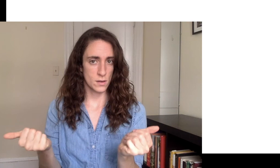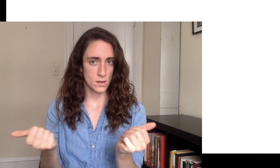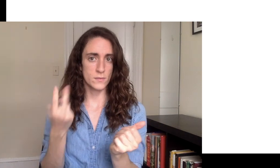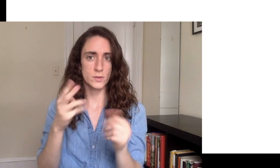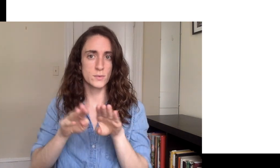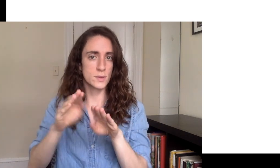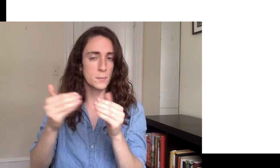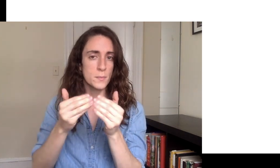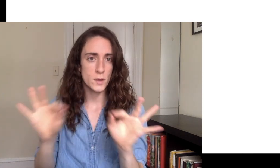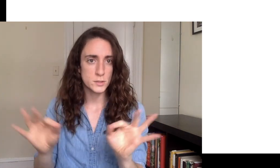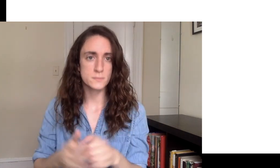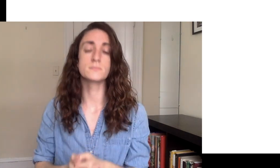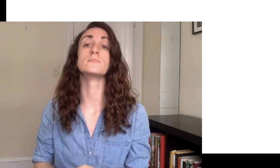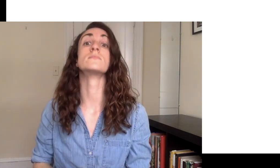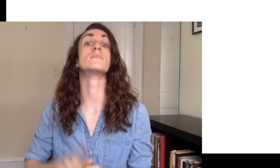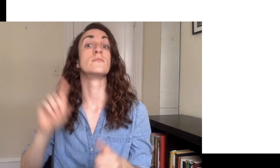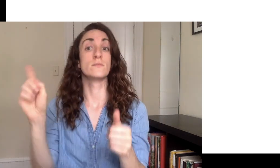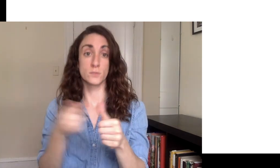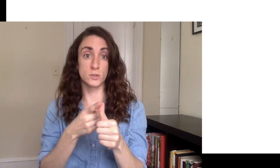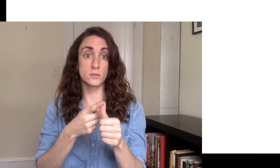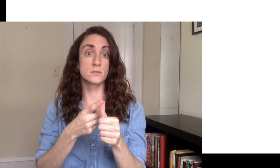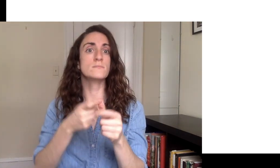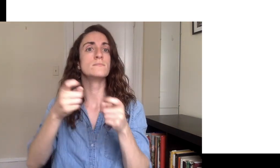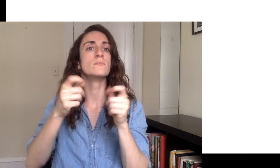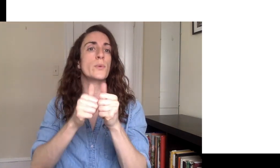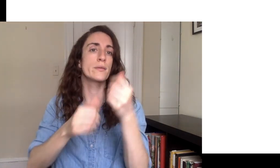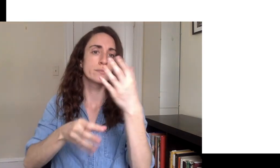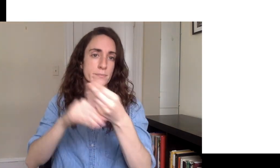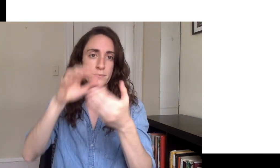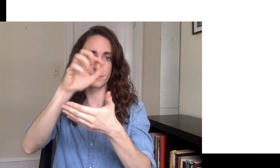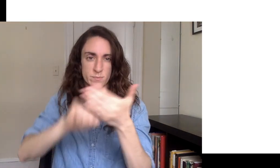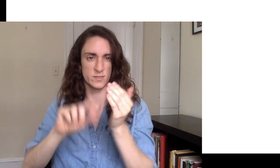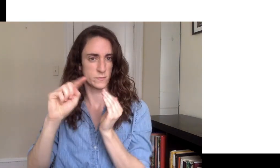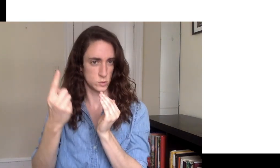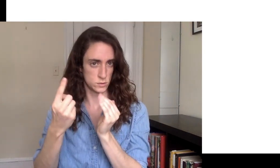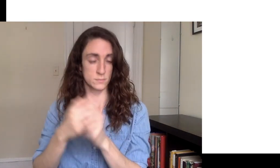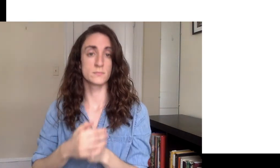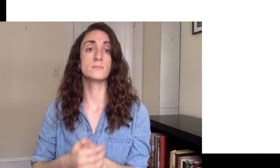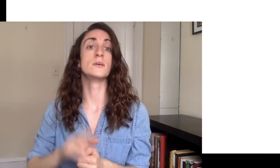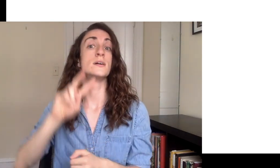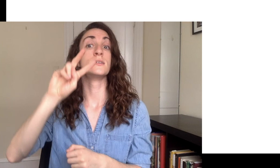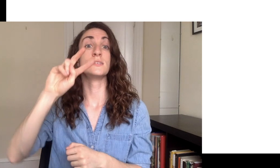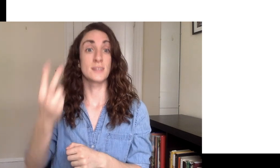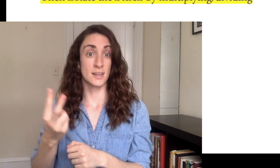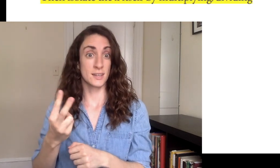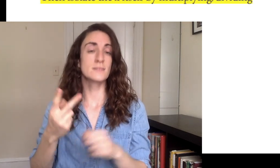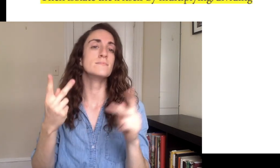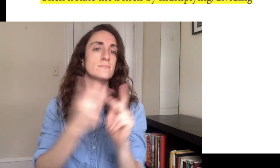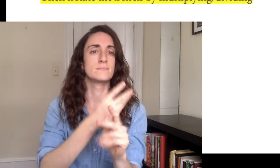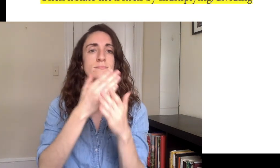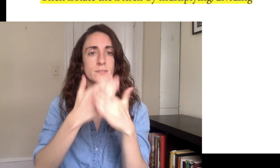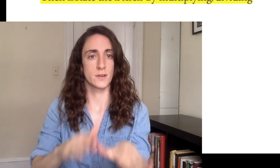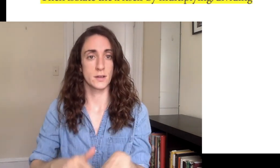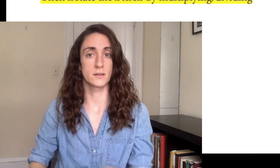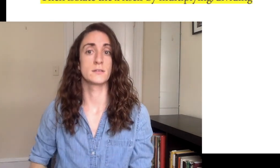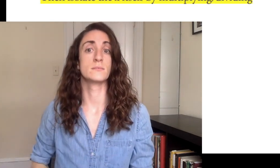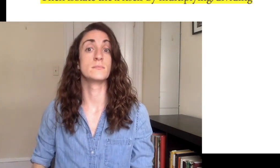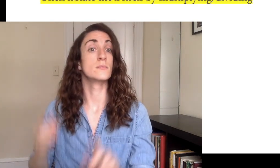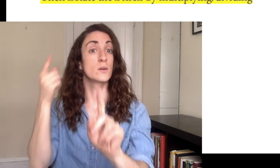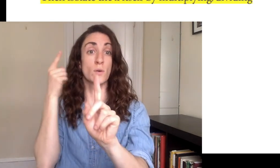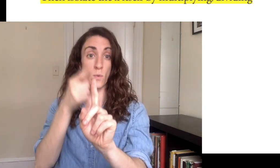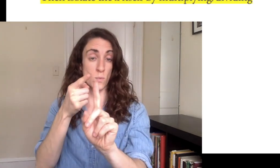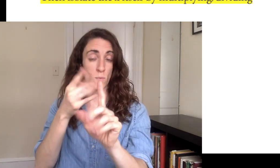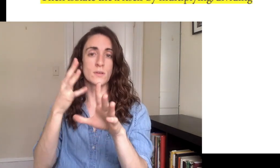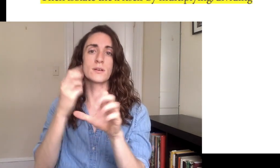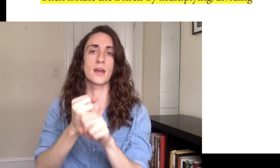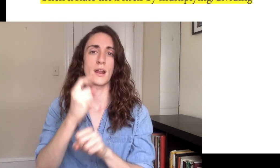solve two-step equations? First, you want to deal with any addition or subtraction that you have. Second, deal with multiplication and division. And